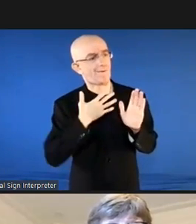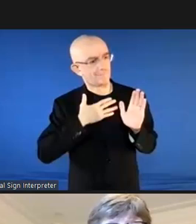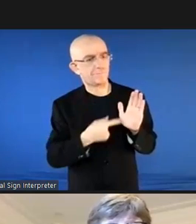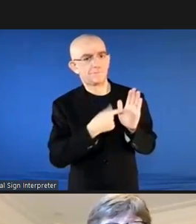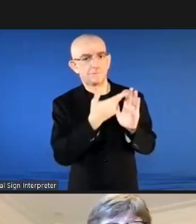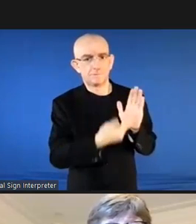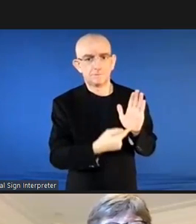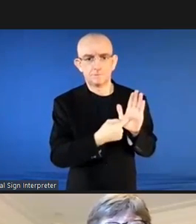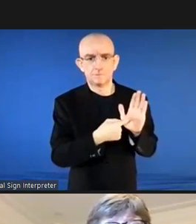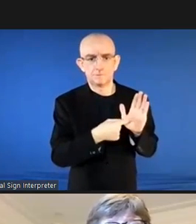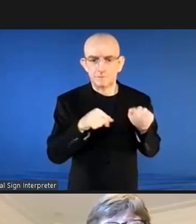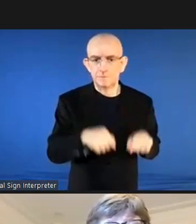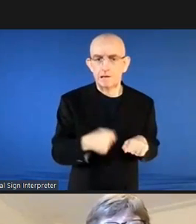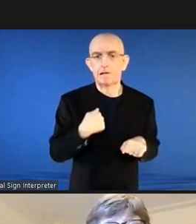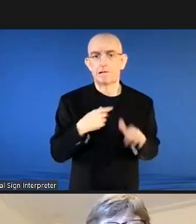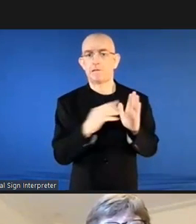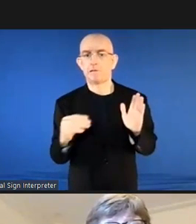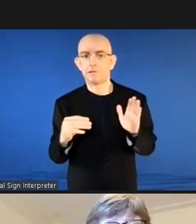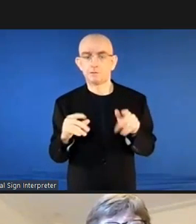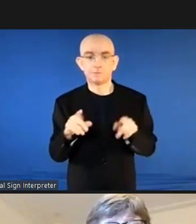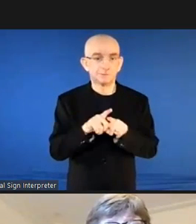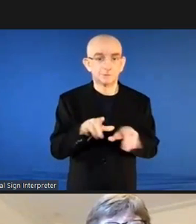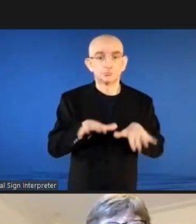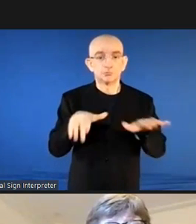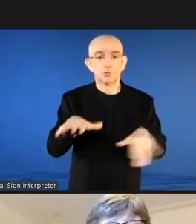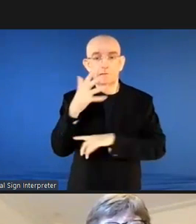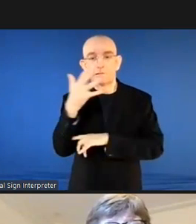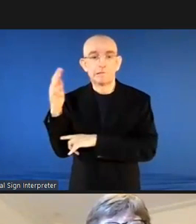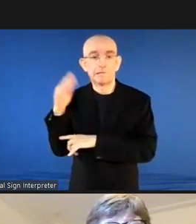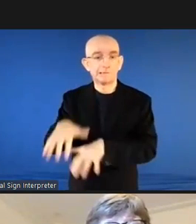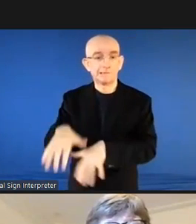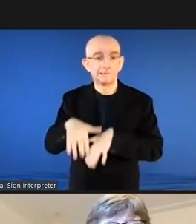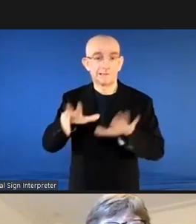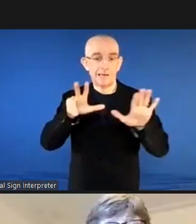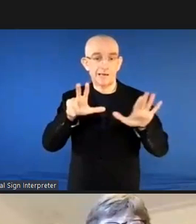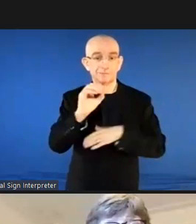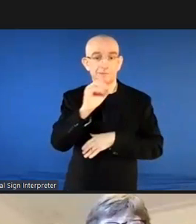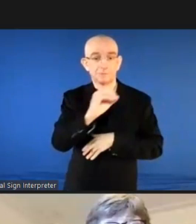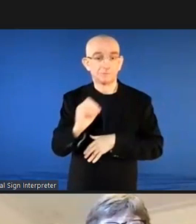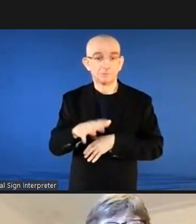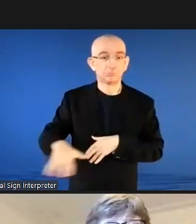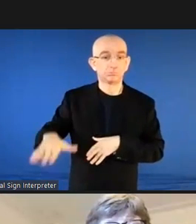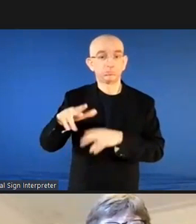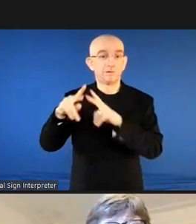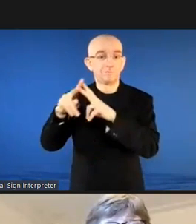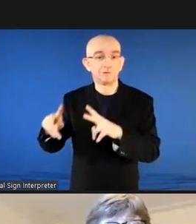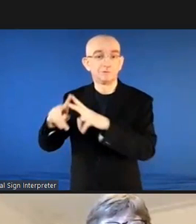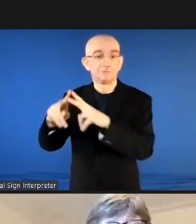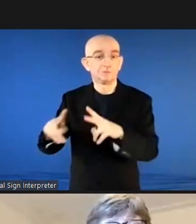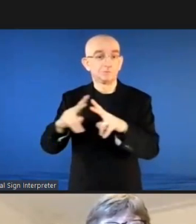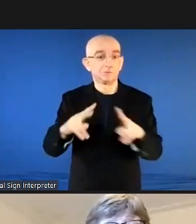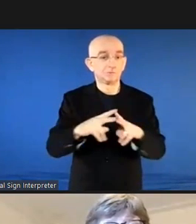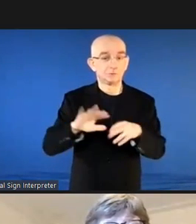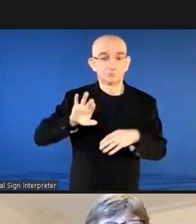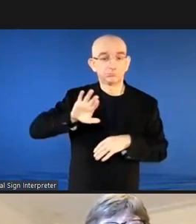before. So, and the villages are so far away from each other. So the isolation is not a big surprise to us at